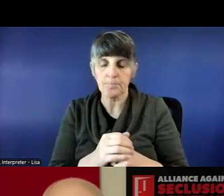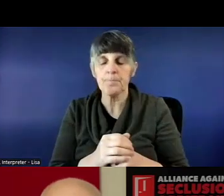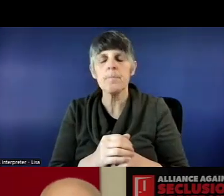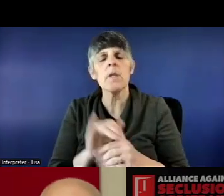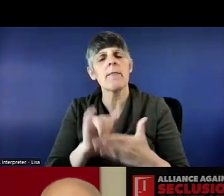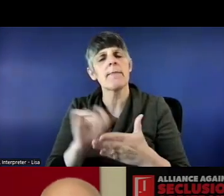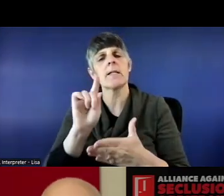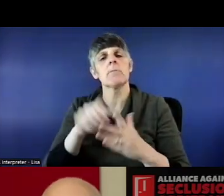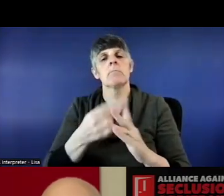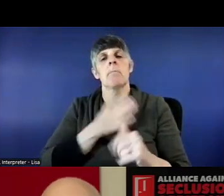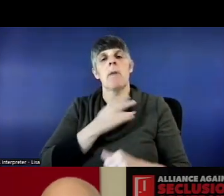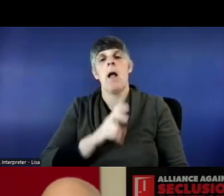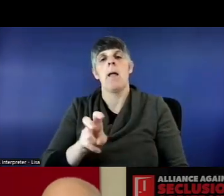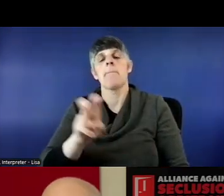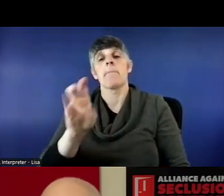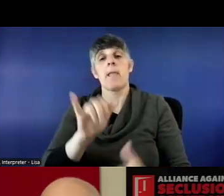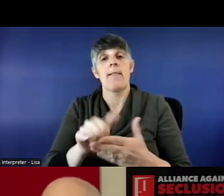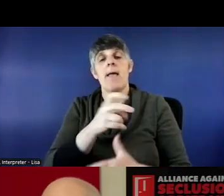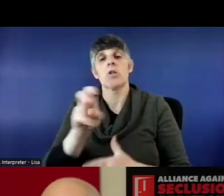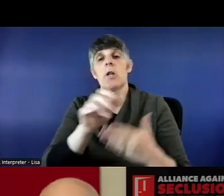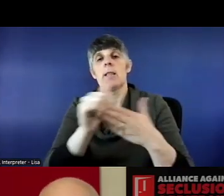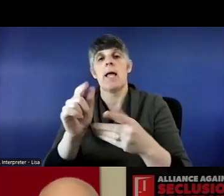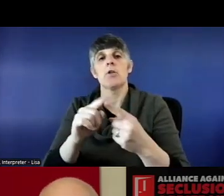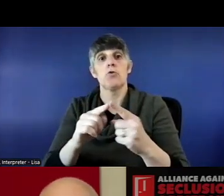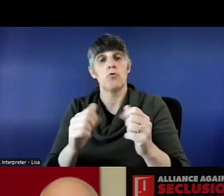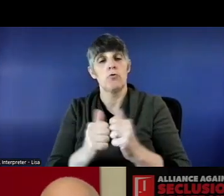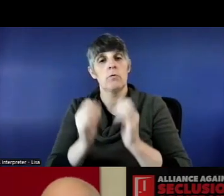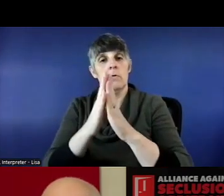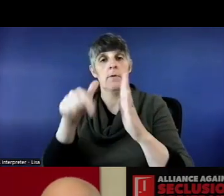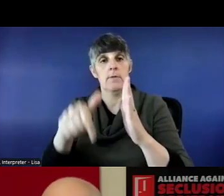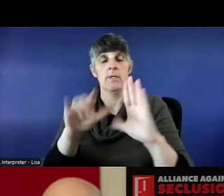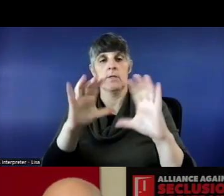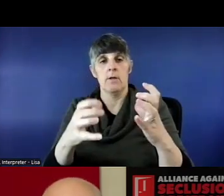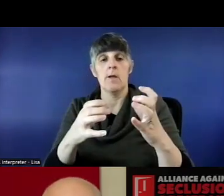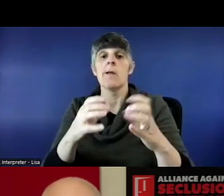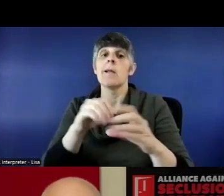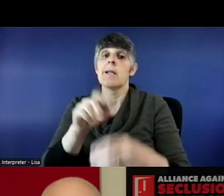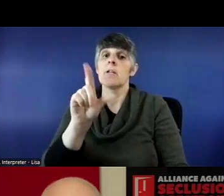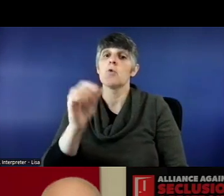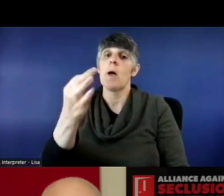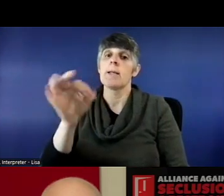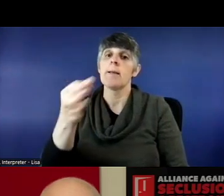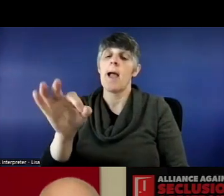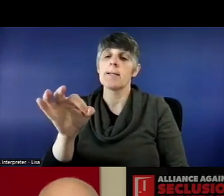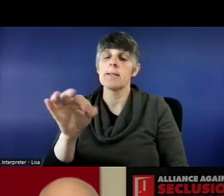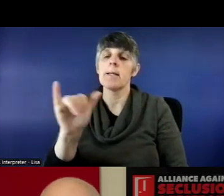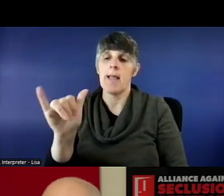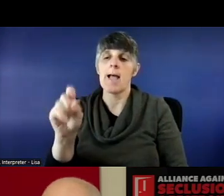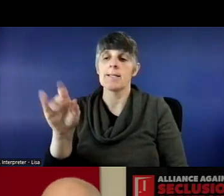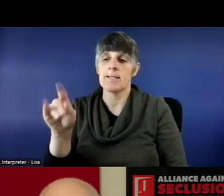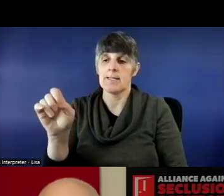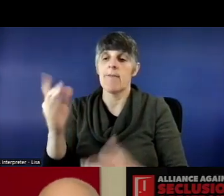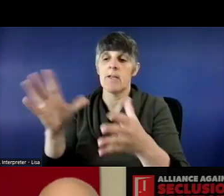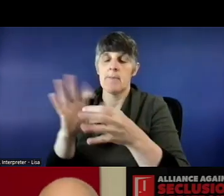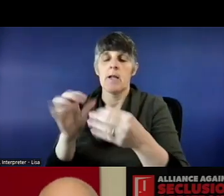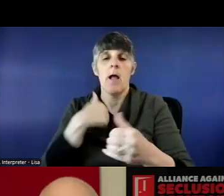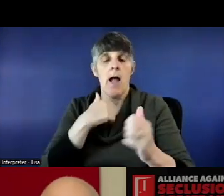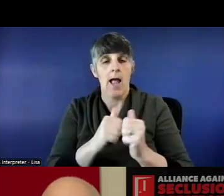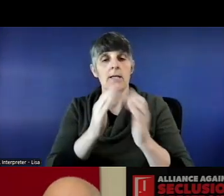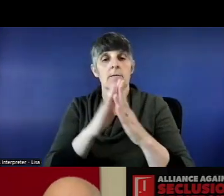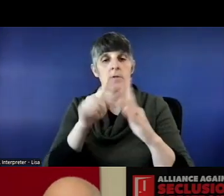started my journey. And that journey led me to form the Alliance. And in 2019, as Stephanie mentioned, I started the